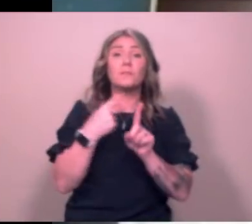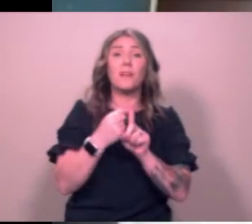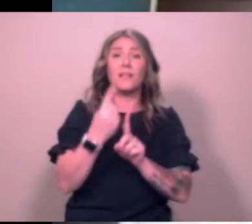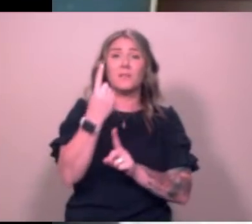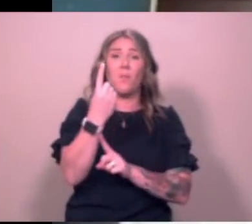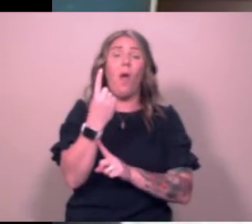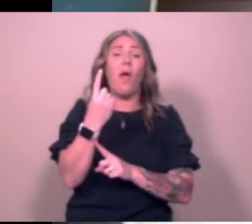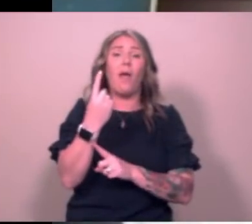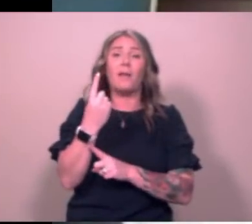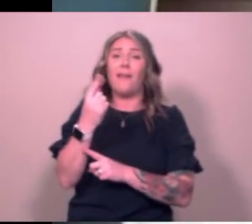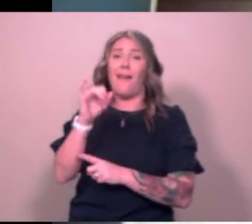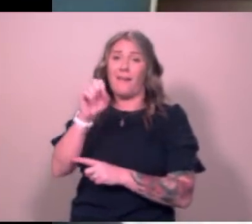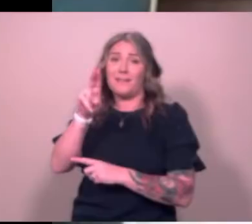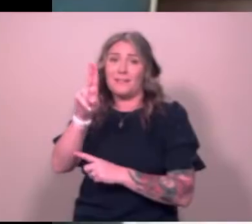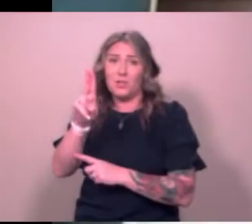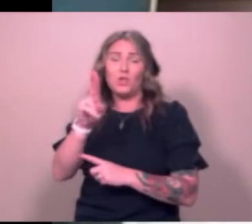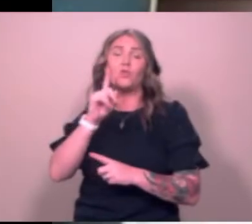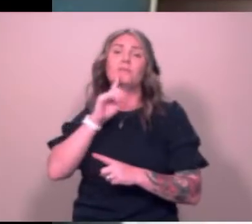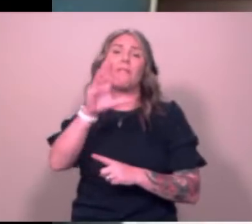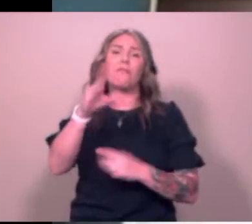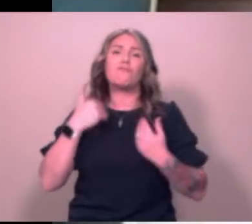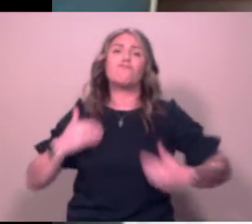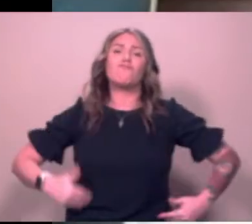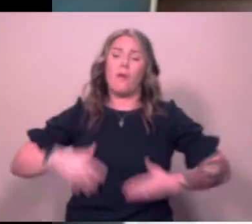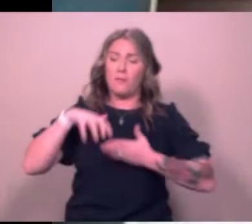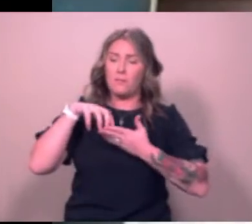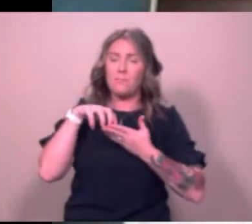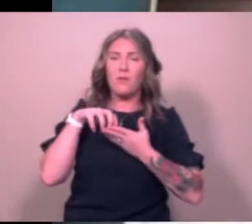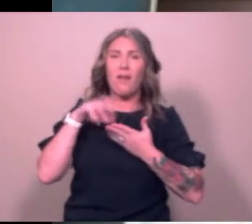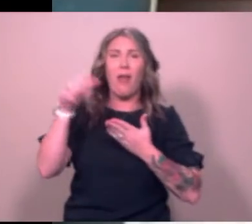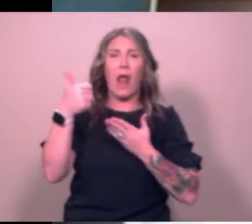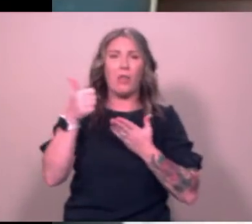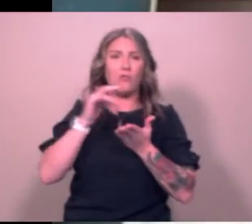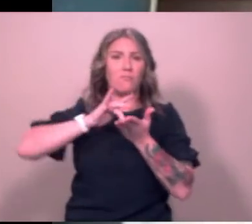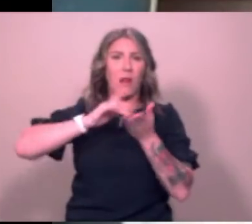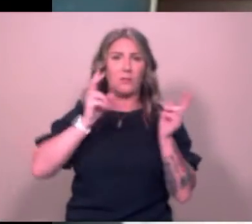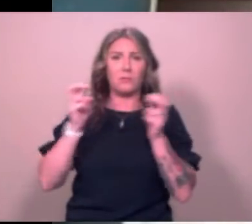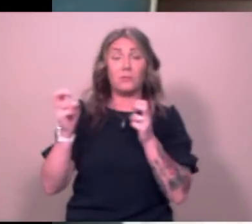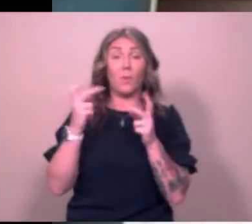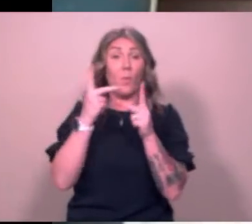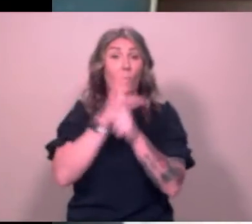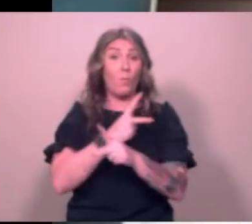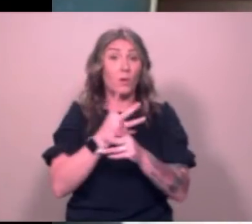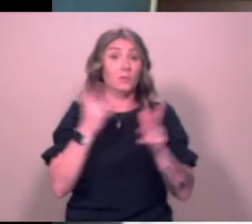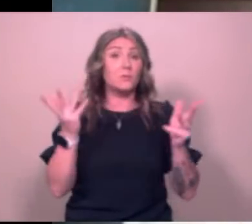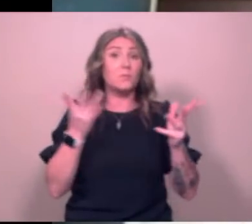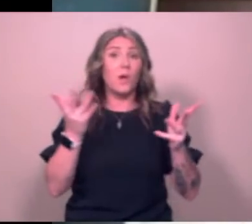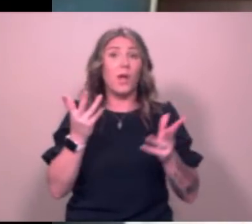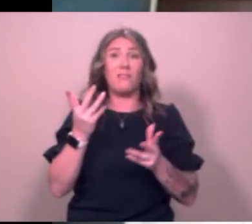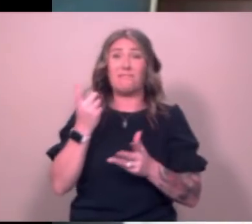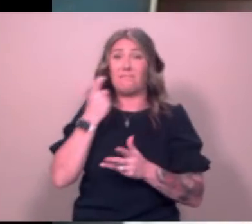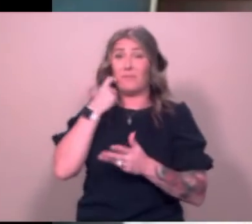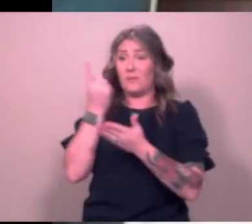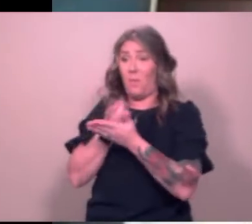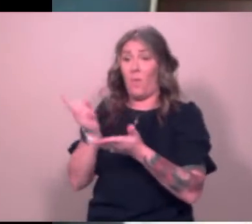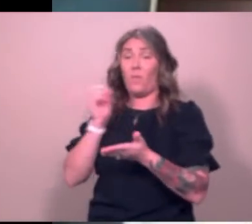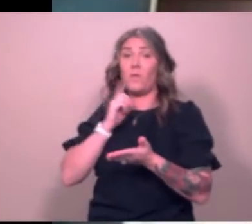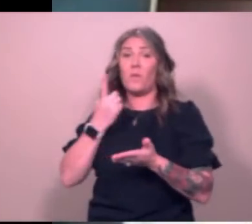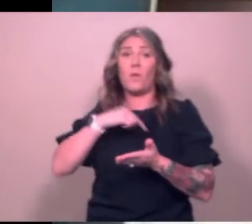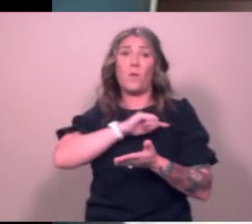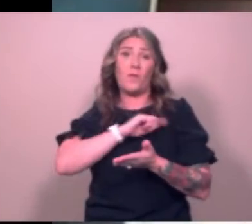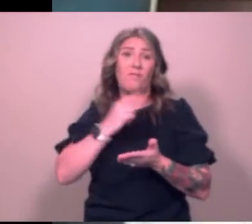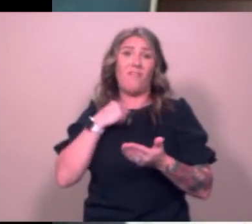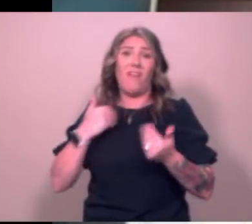is in ICU who is immunocompromised with multiple medical problems. The worst part is in the last 1 week, we've lost